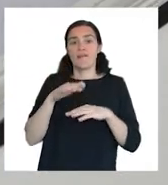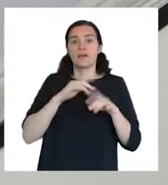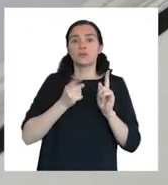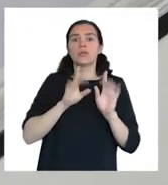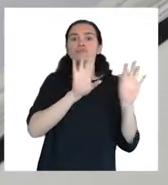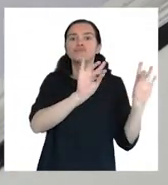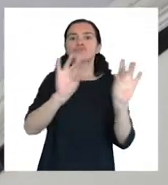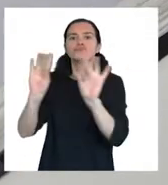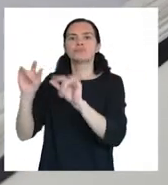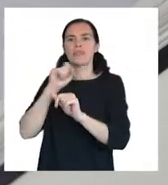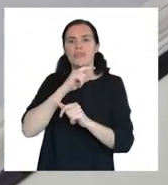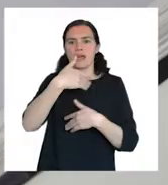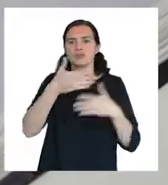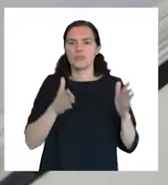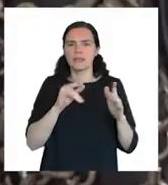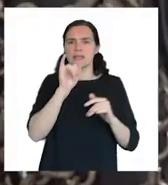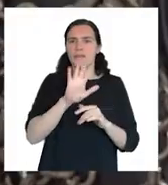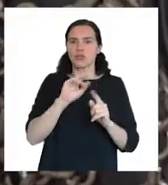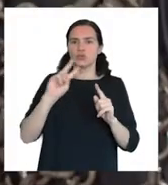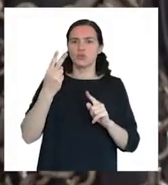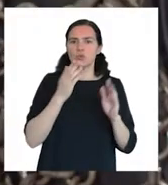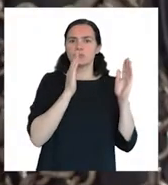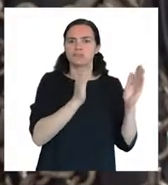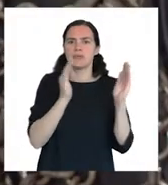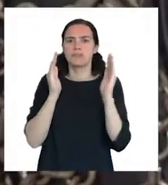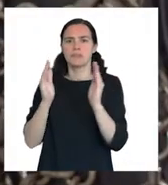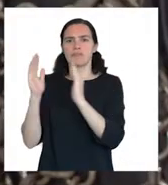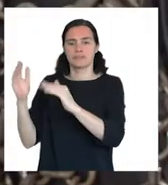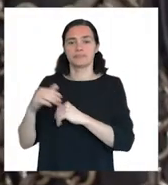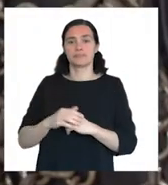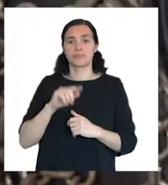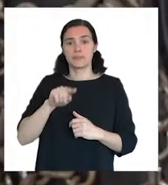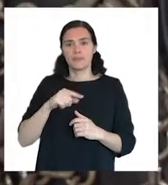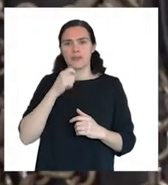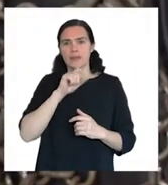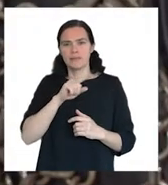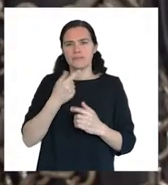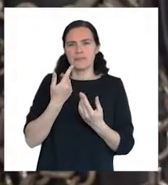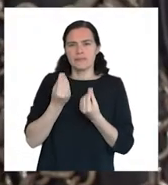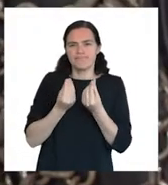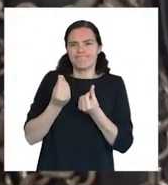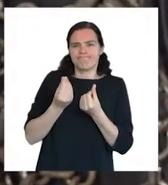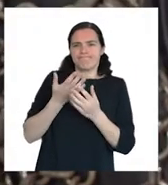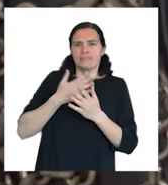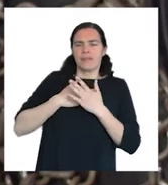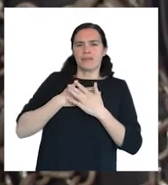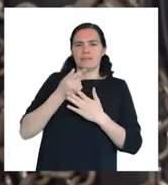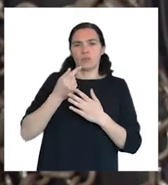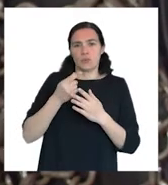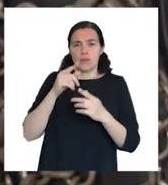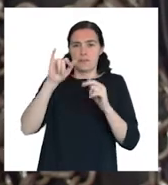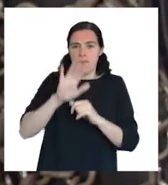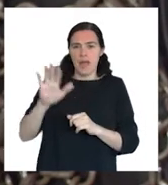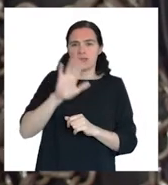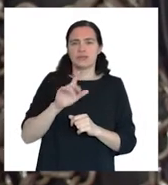when you make a collage, you create space between two images. And it's in the tension between these images that the content